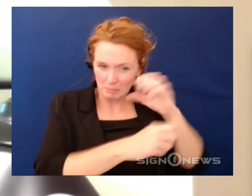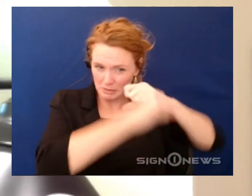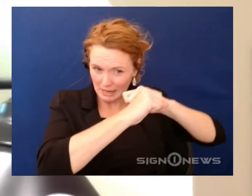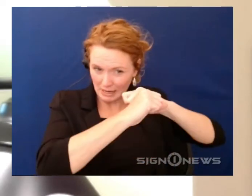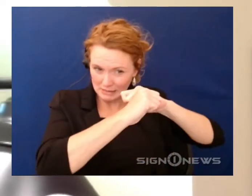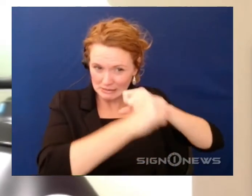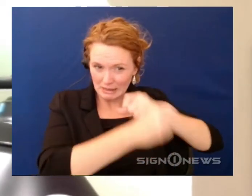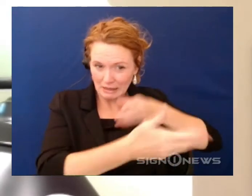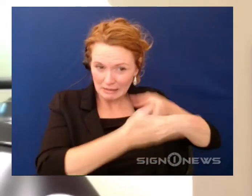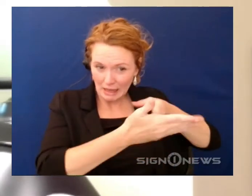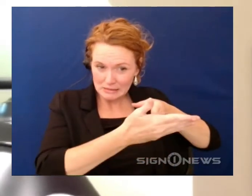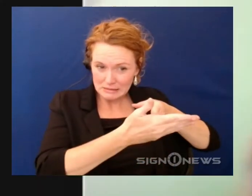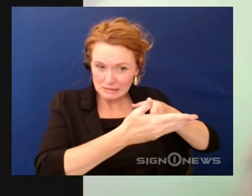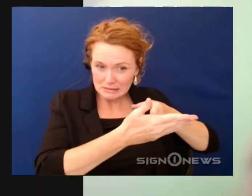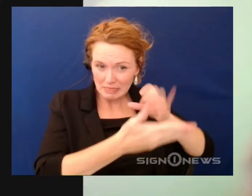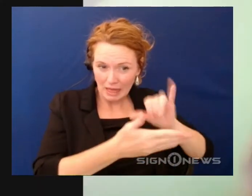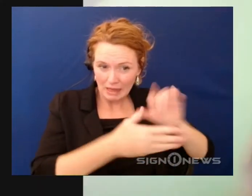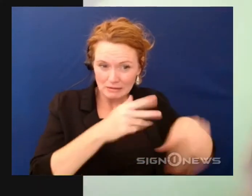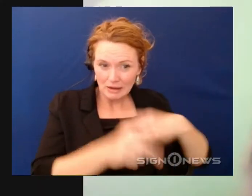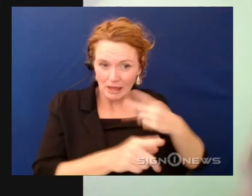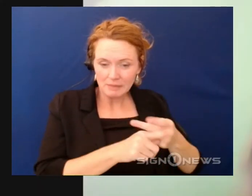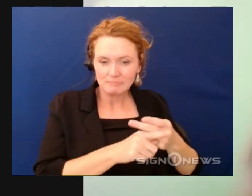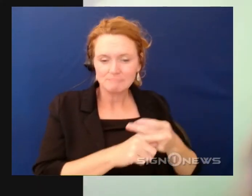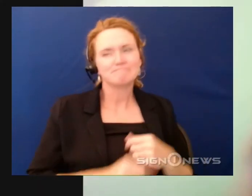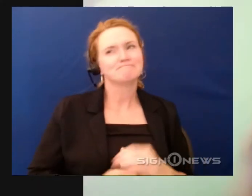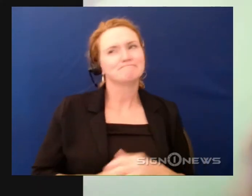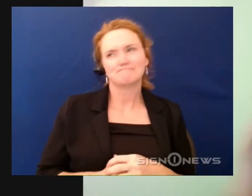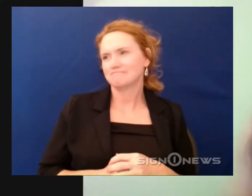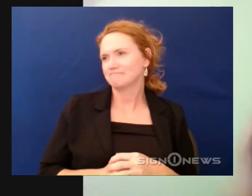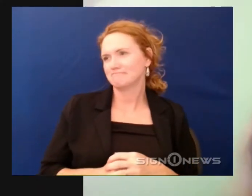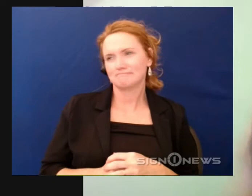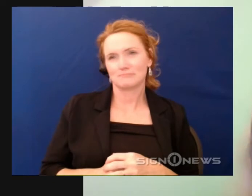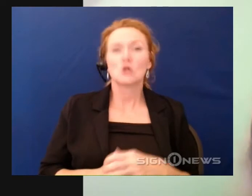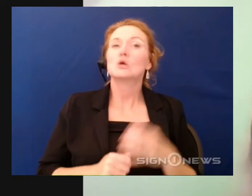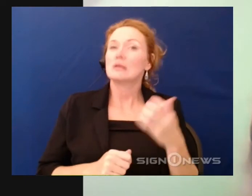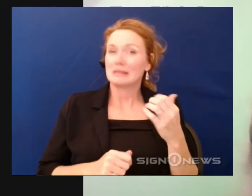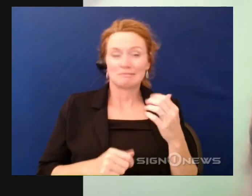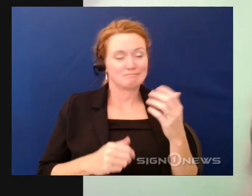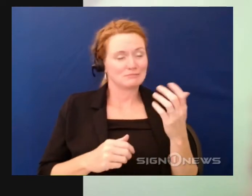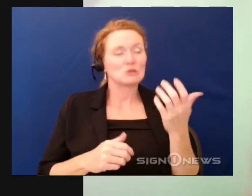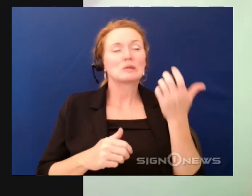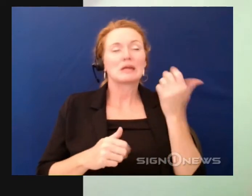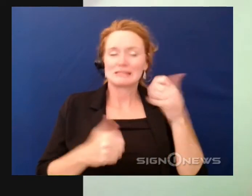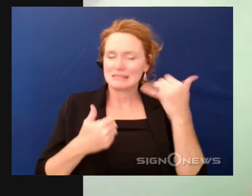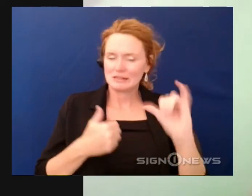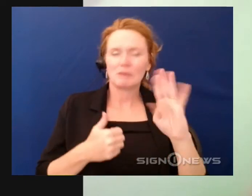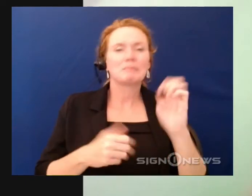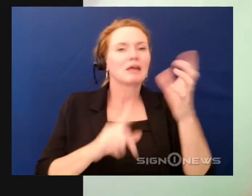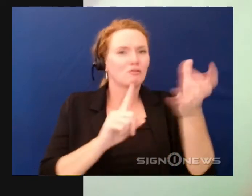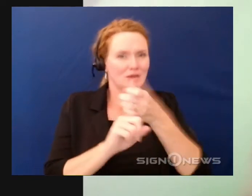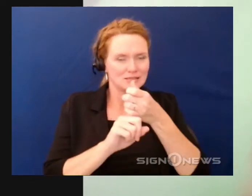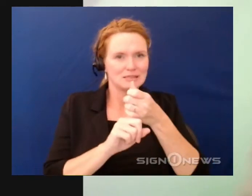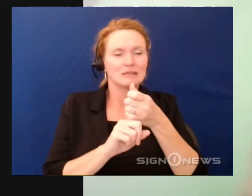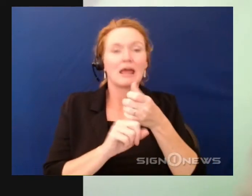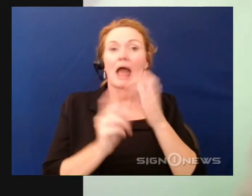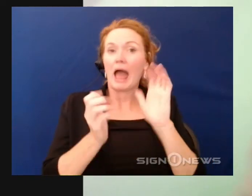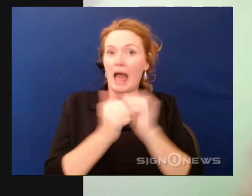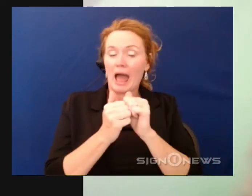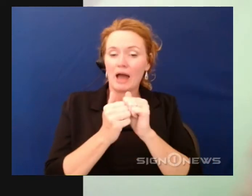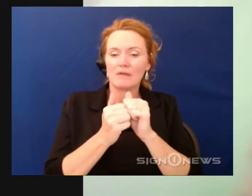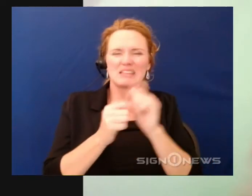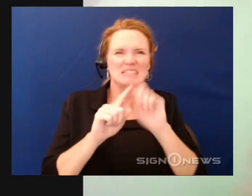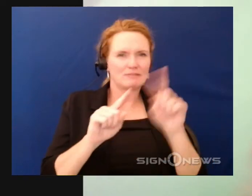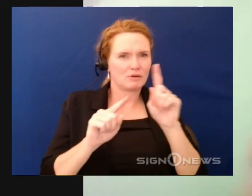against that? Guardianship does not stop you from being arrested, and the process by which you are adjudicated is a separate process